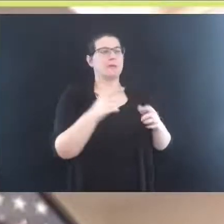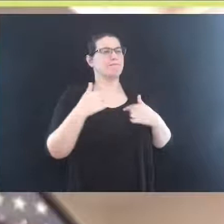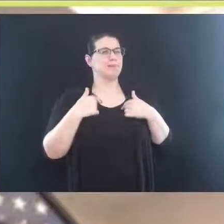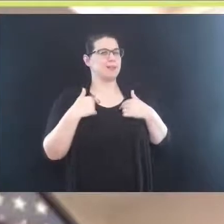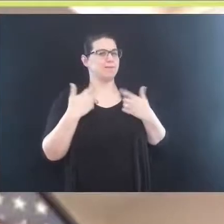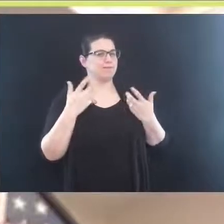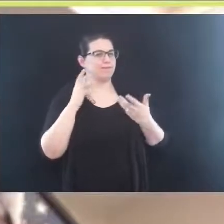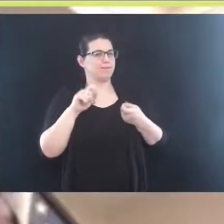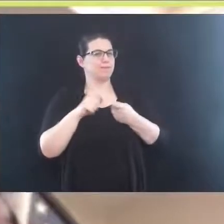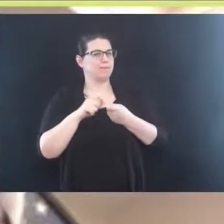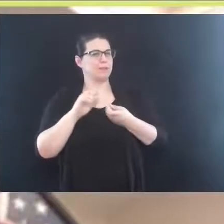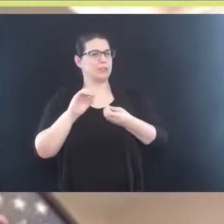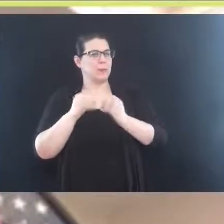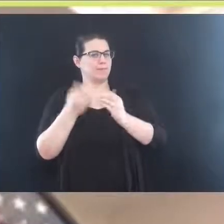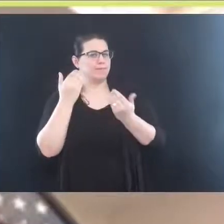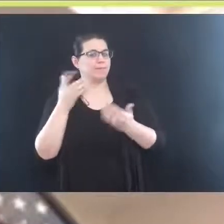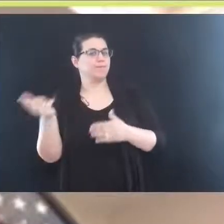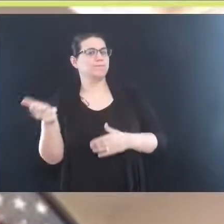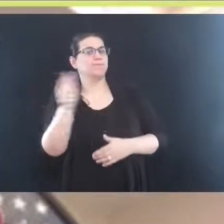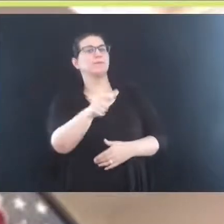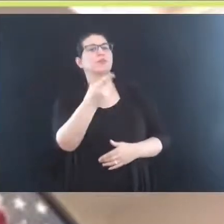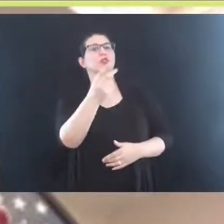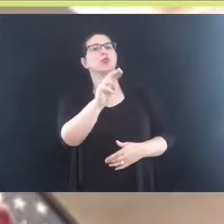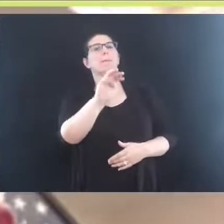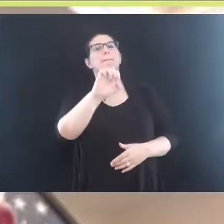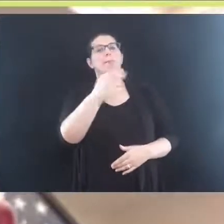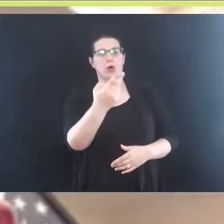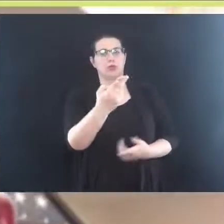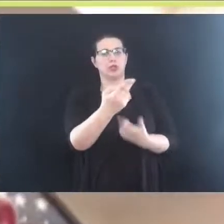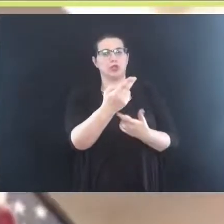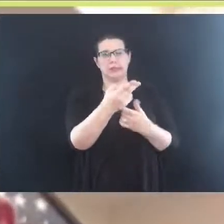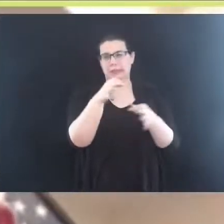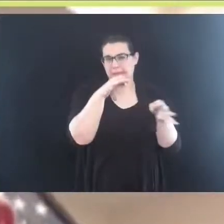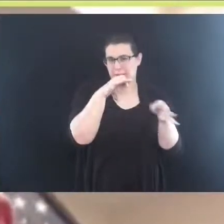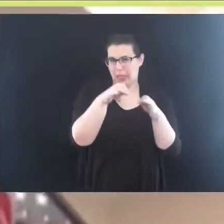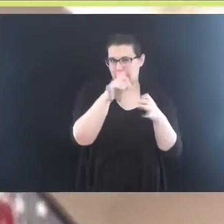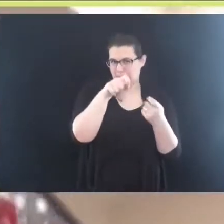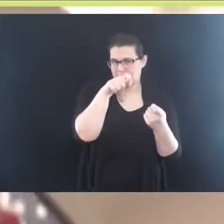Marsh to talk about the specific scientific and medical piece.